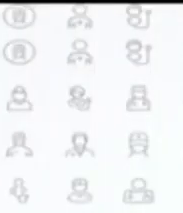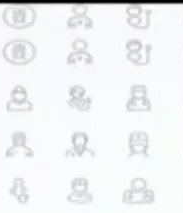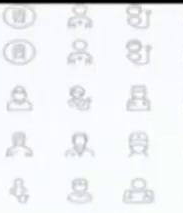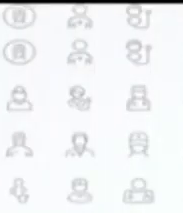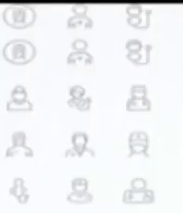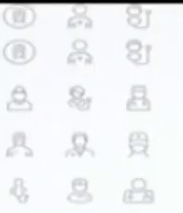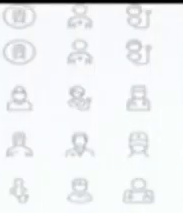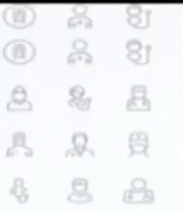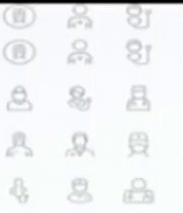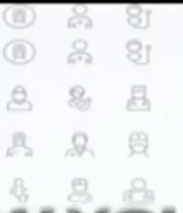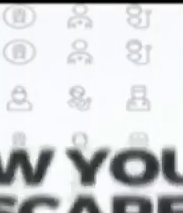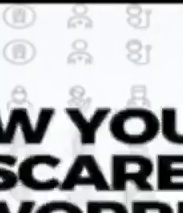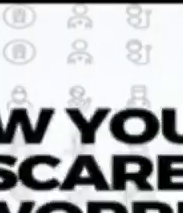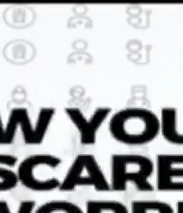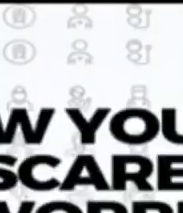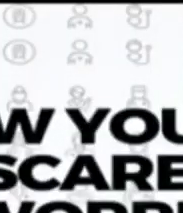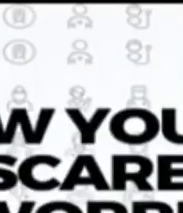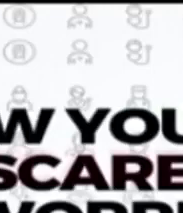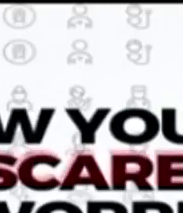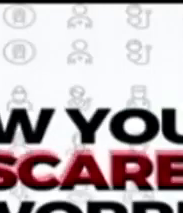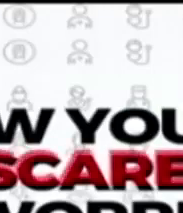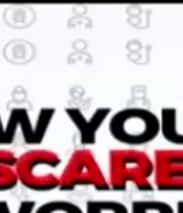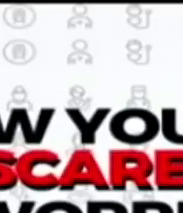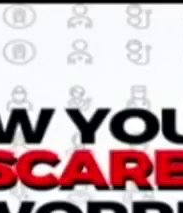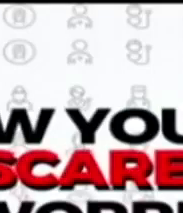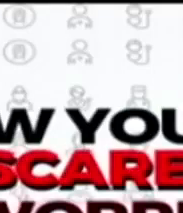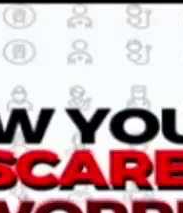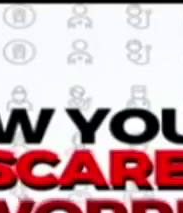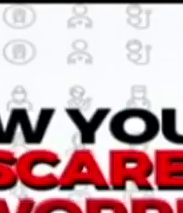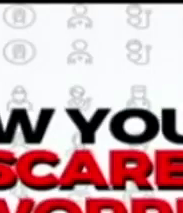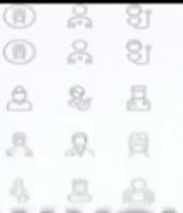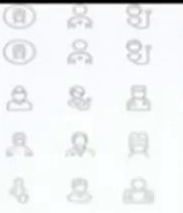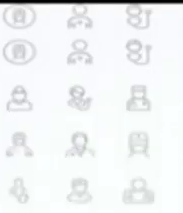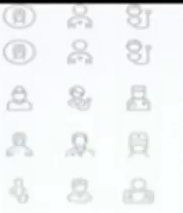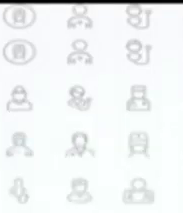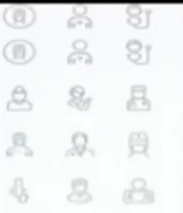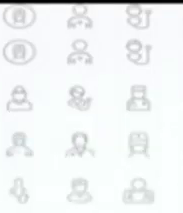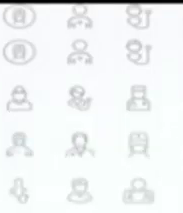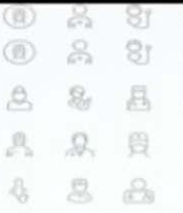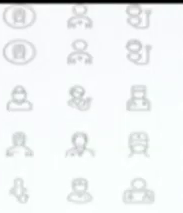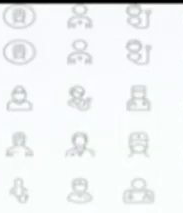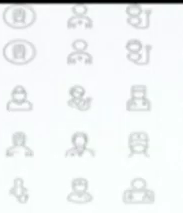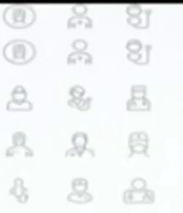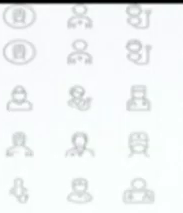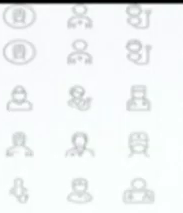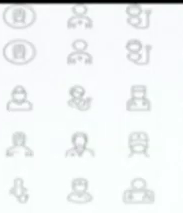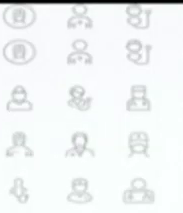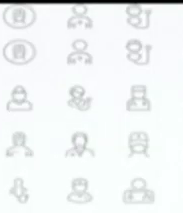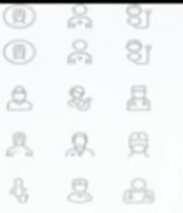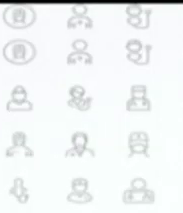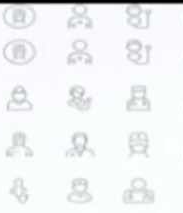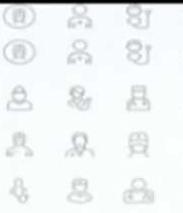Coronavirus is in Jamaica, and I know you feel scared and worried. But you can't let COVID-19 divide us.